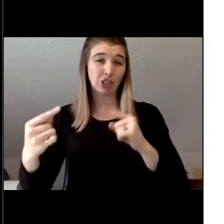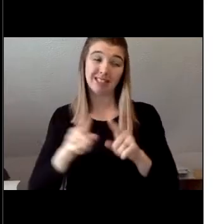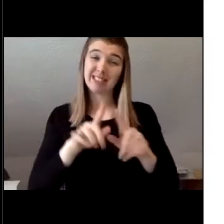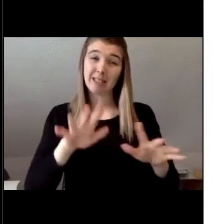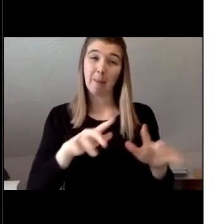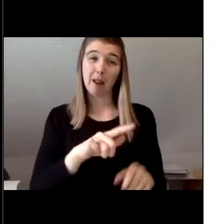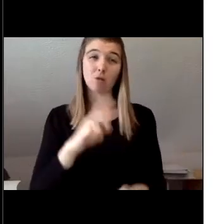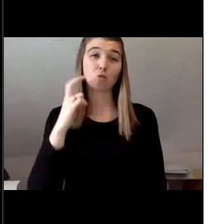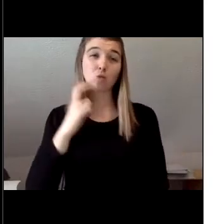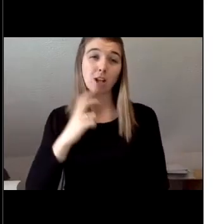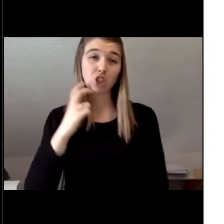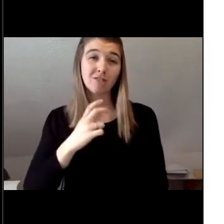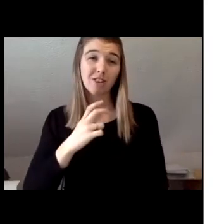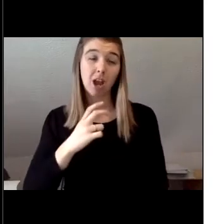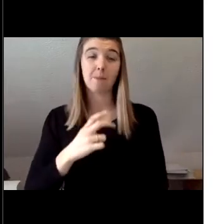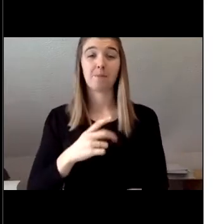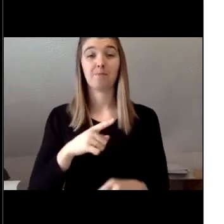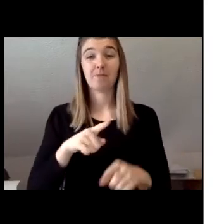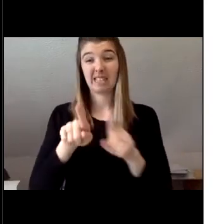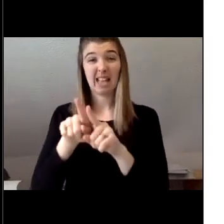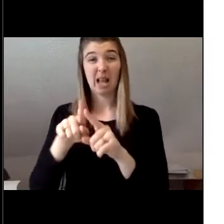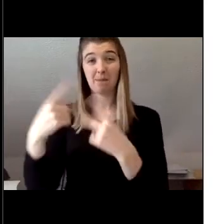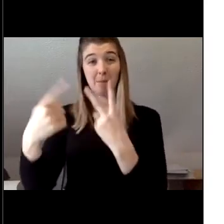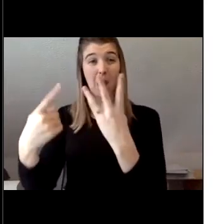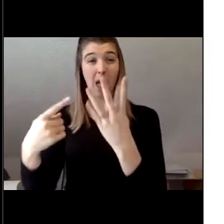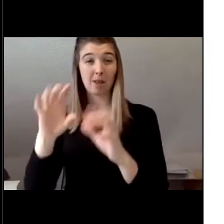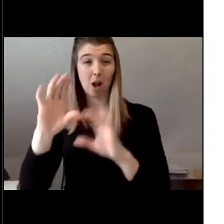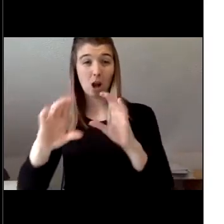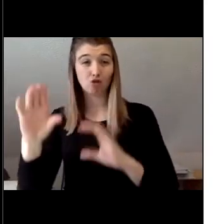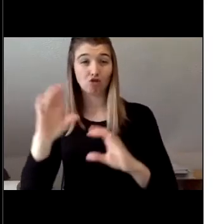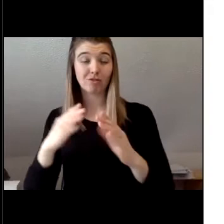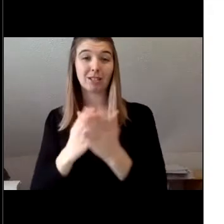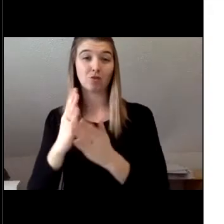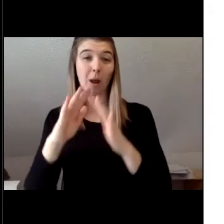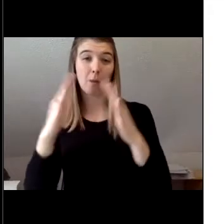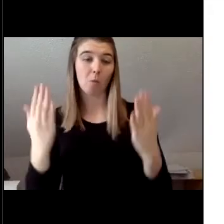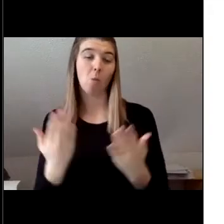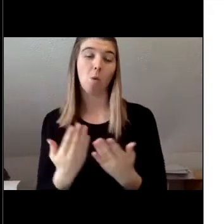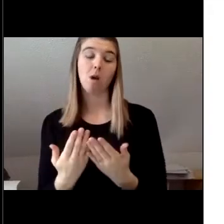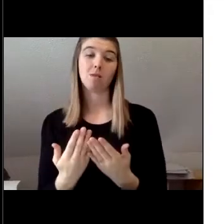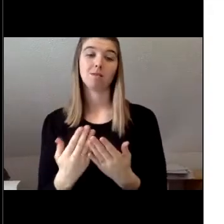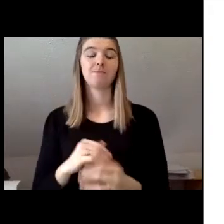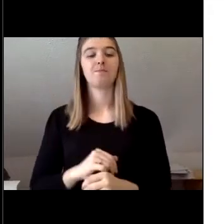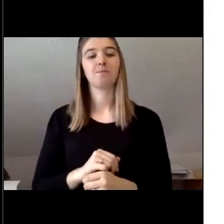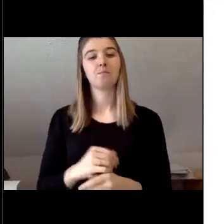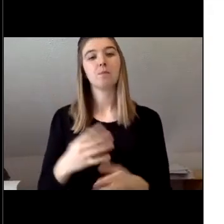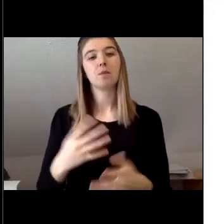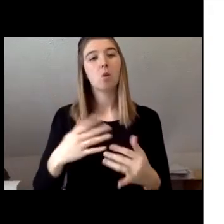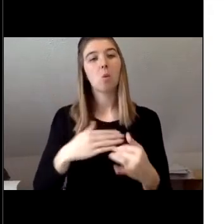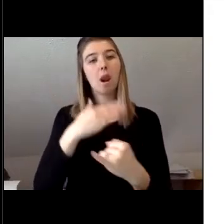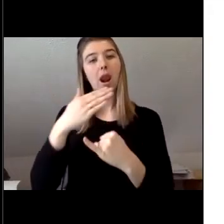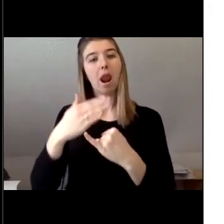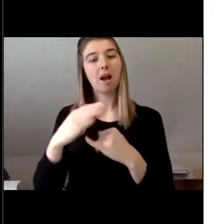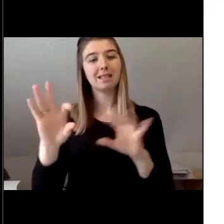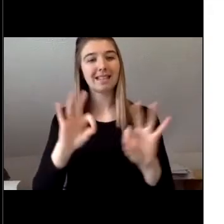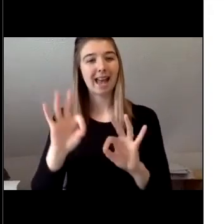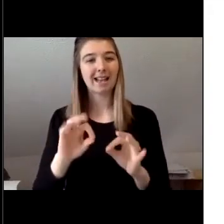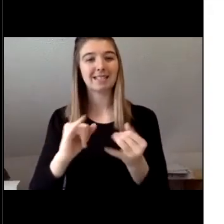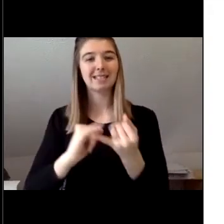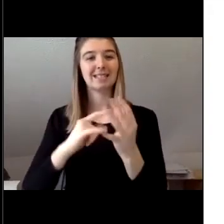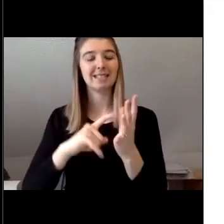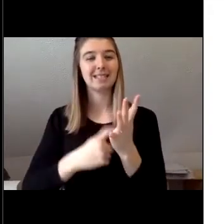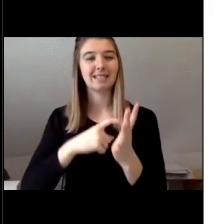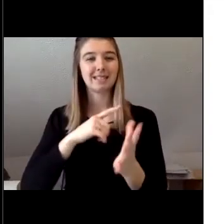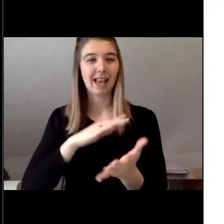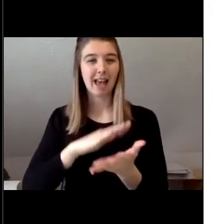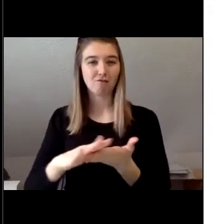and also in the rest of the world. Now, our last guest before we go to Q&A is Sarah Overington. She's Director of Science Promotions